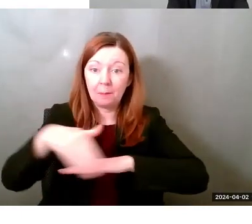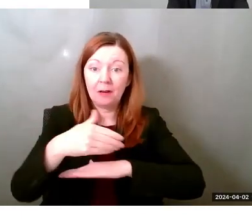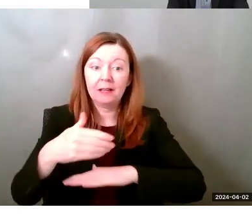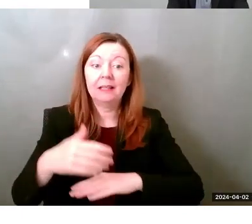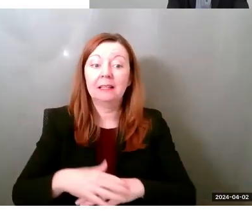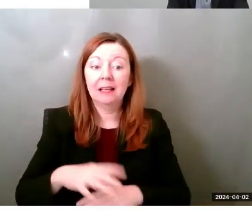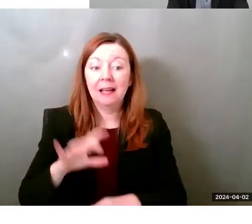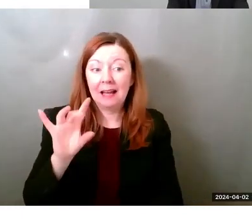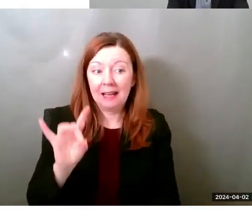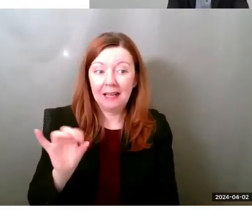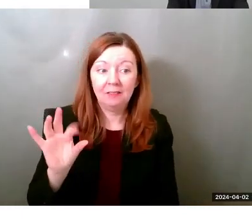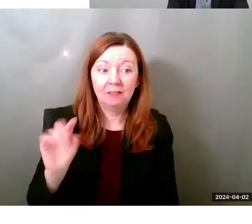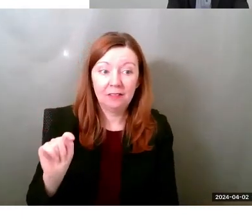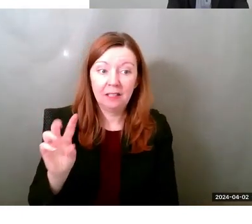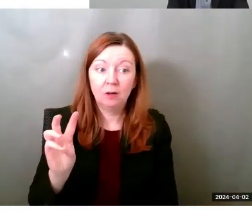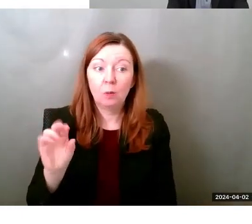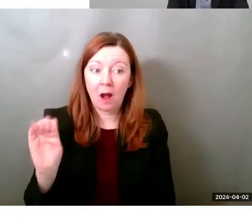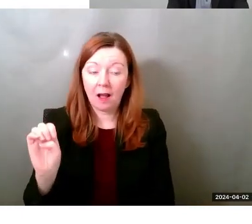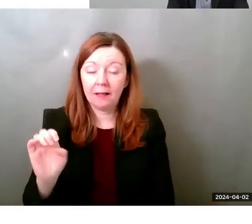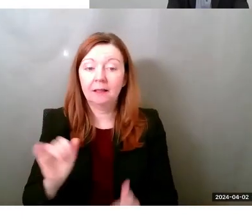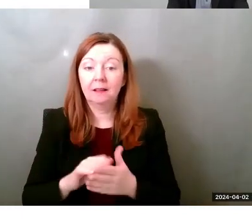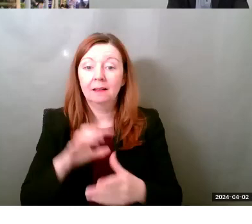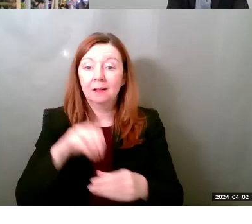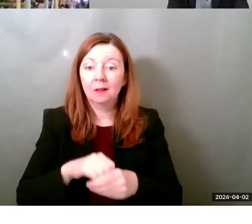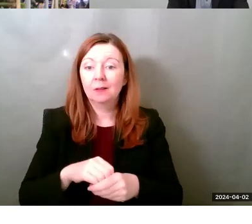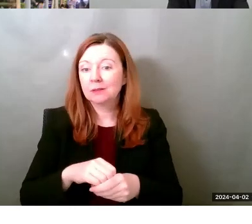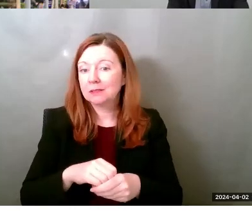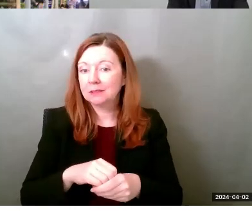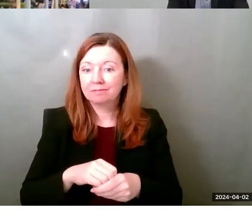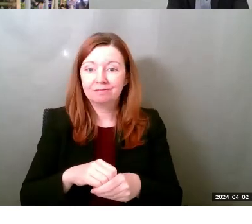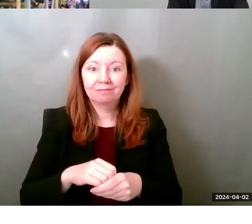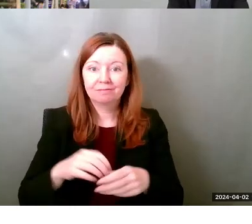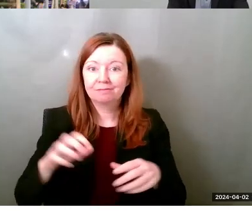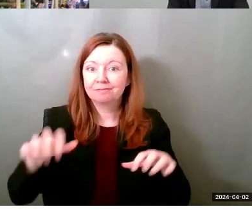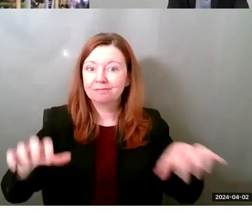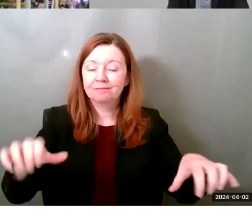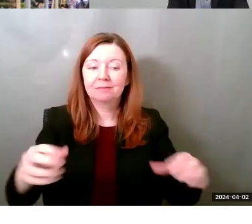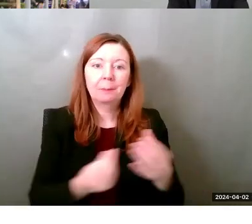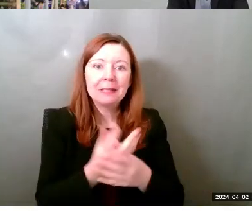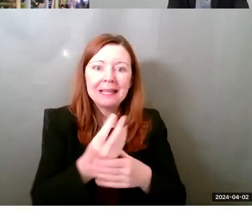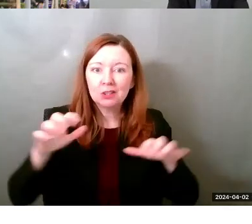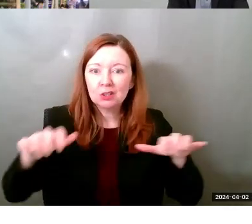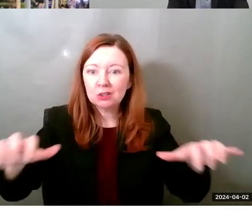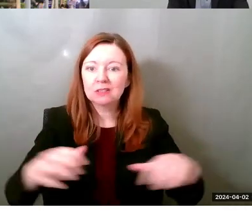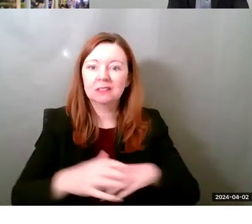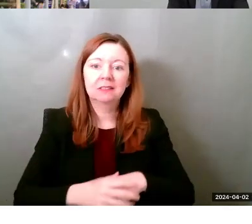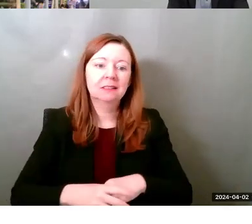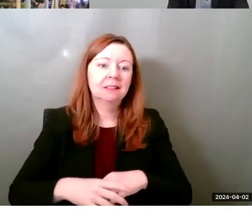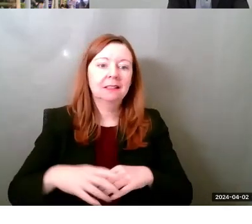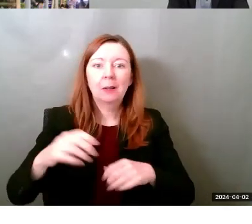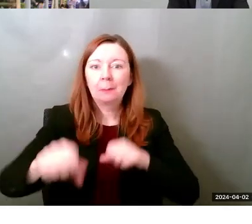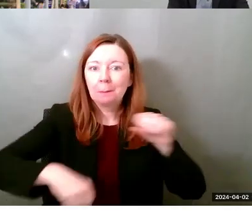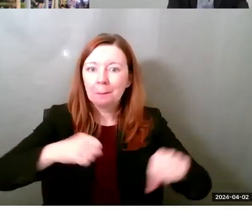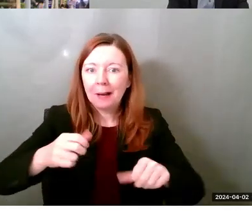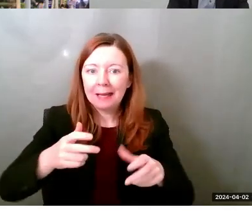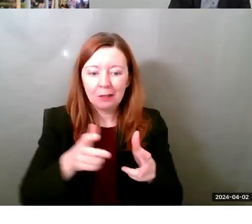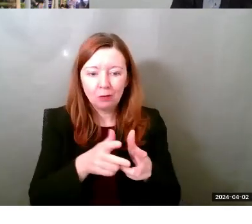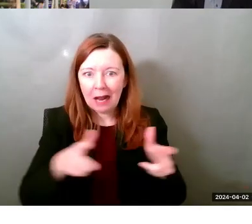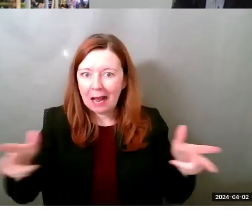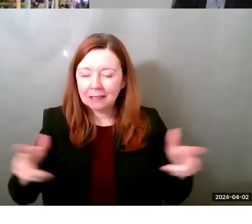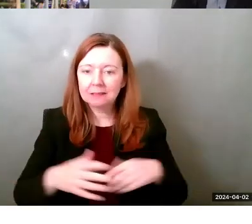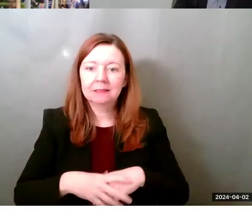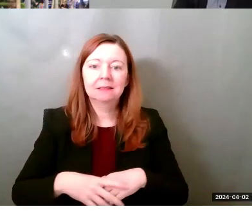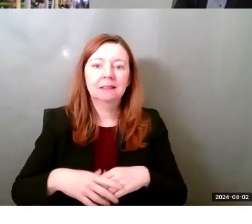wide. These areas would include typical site furnishings, including planters, bollards, bicycle racks, or freestanding